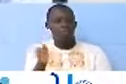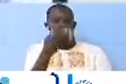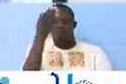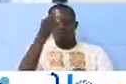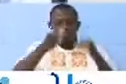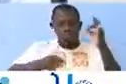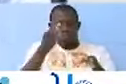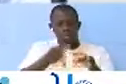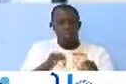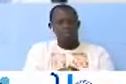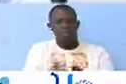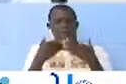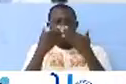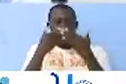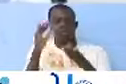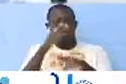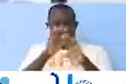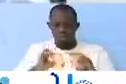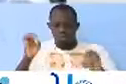him.